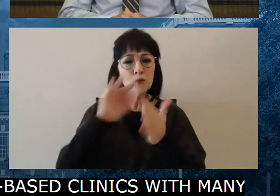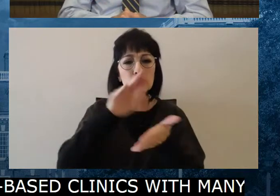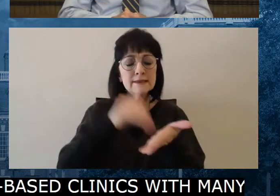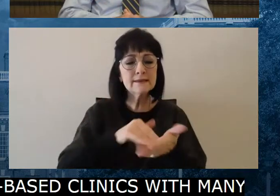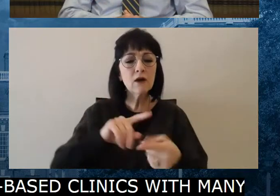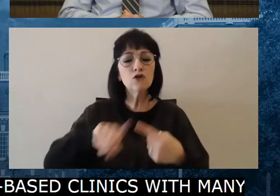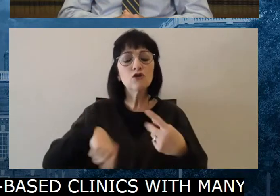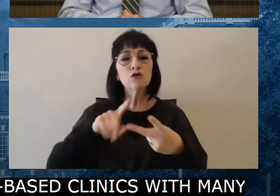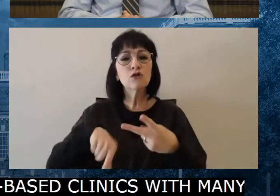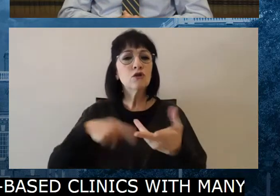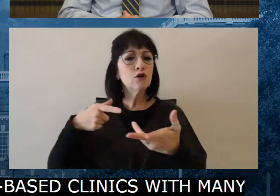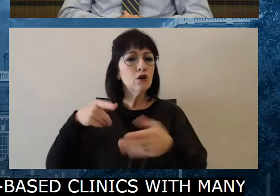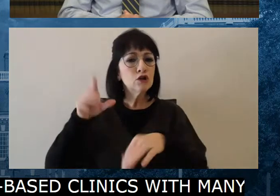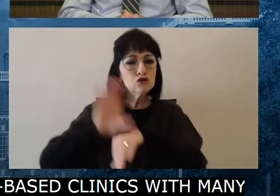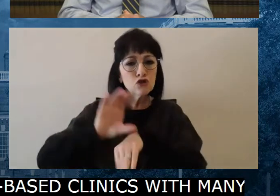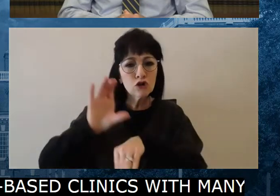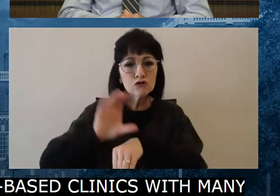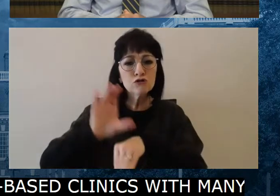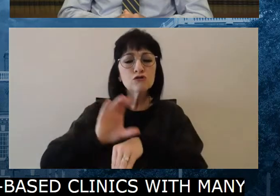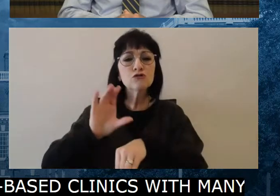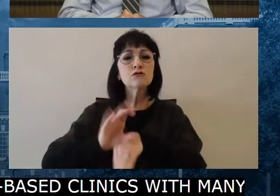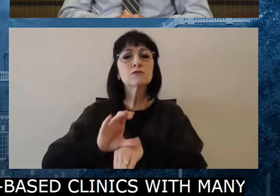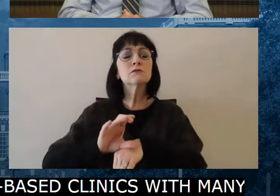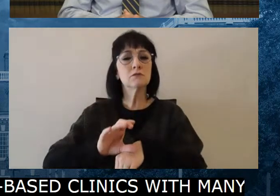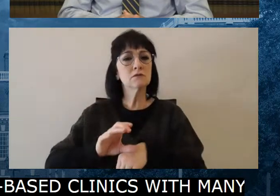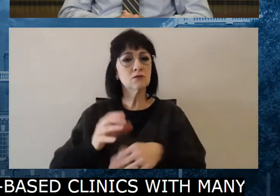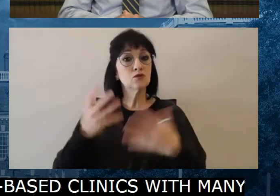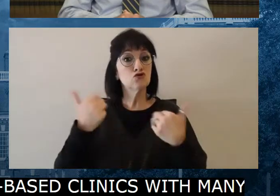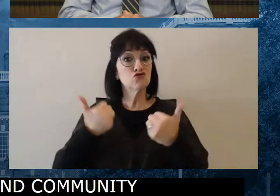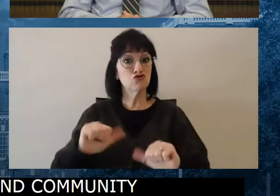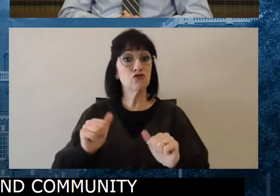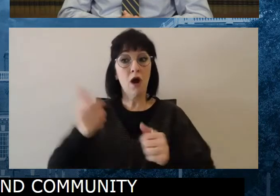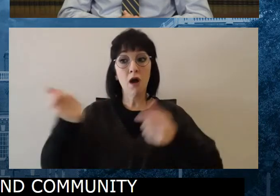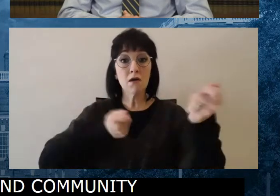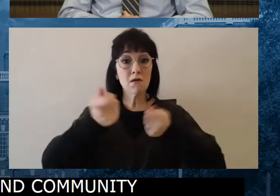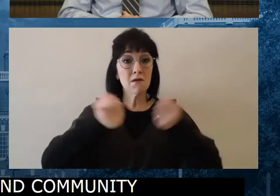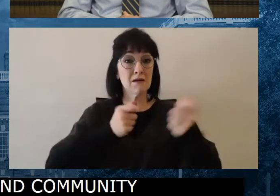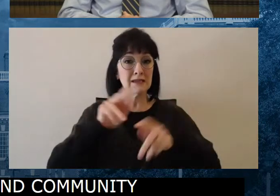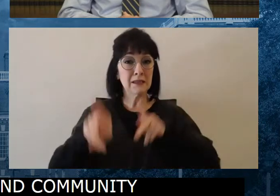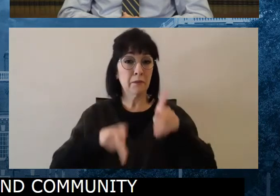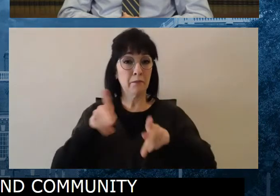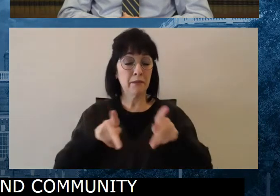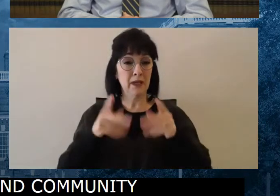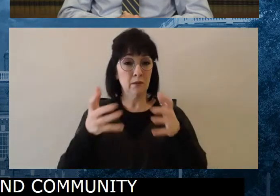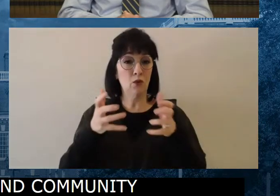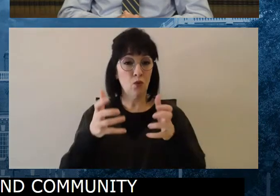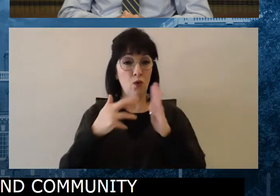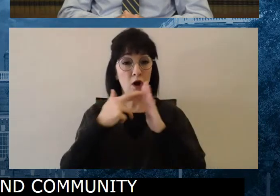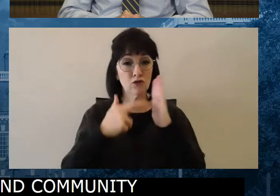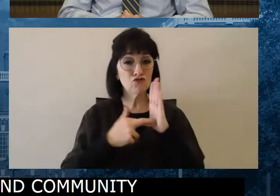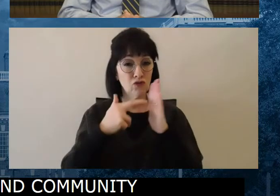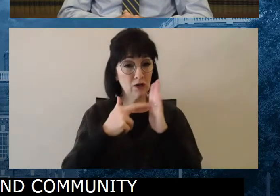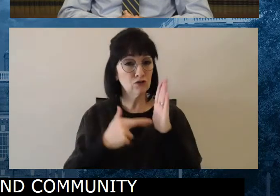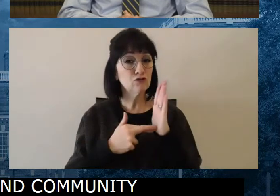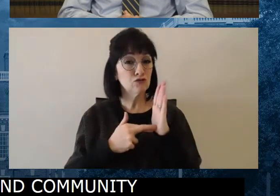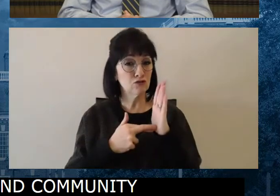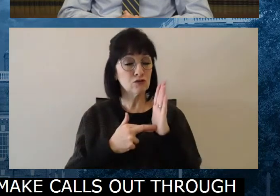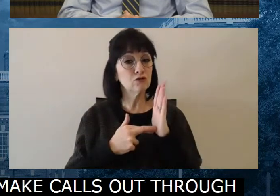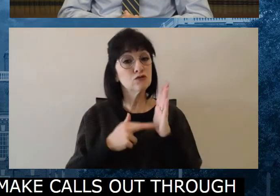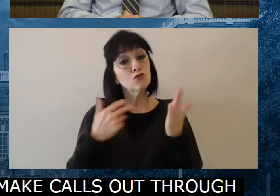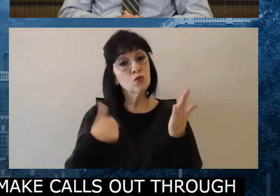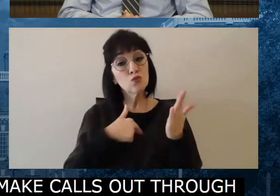these communities to try to register people. So pay attention to your phone,